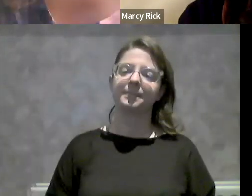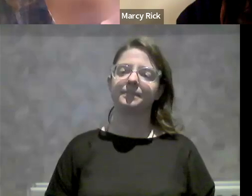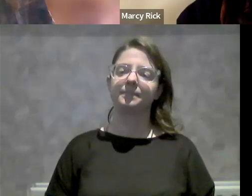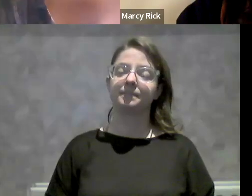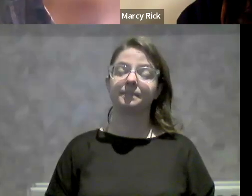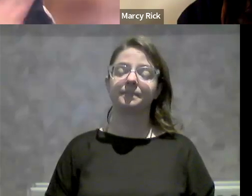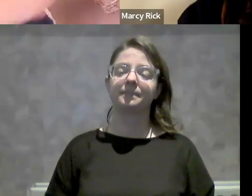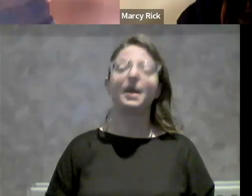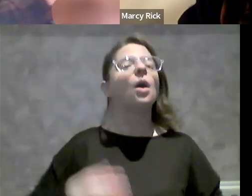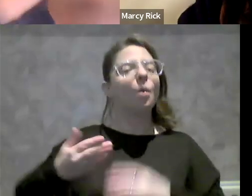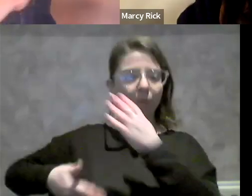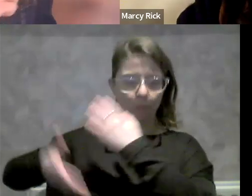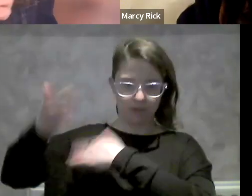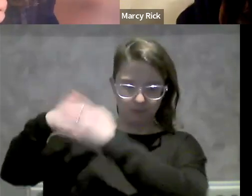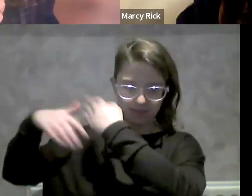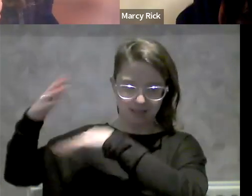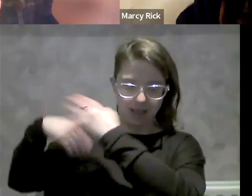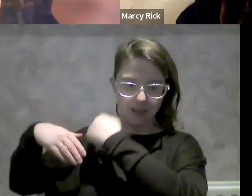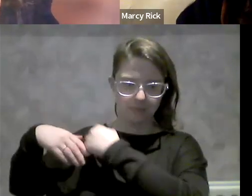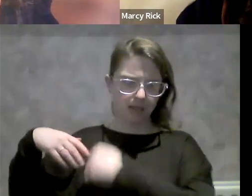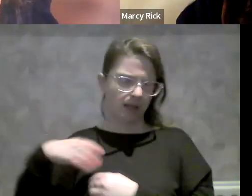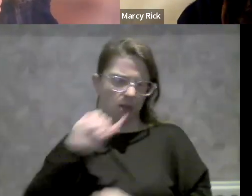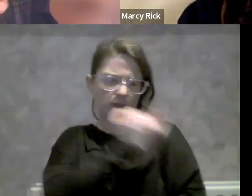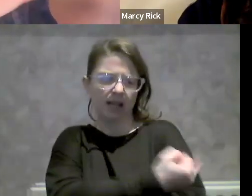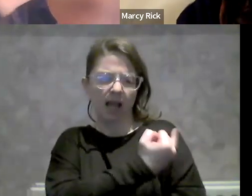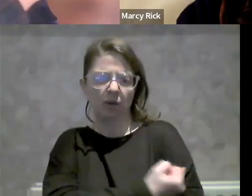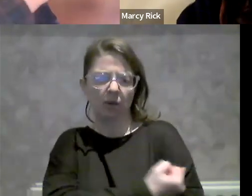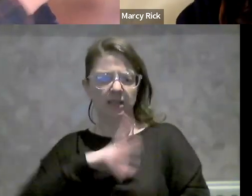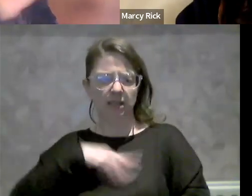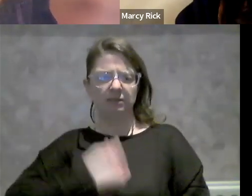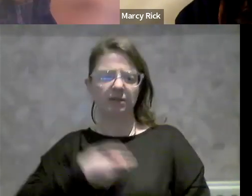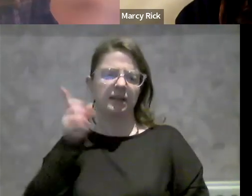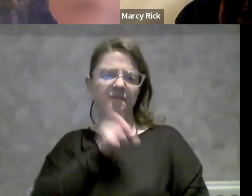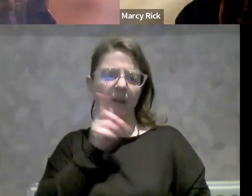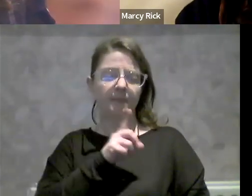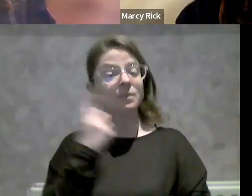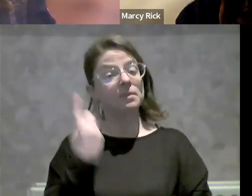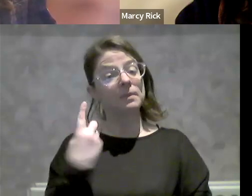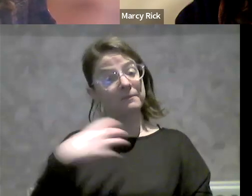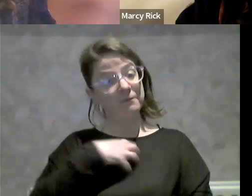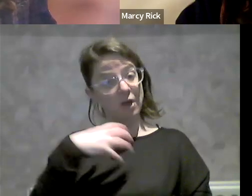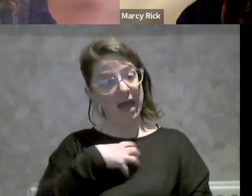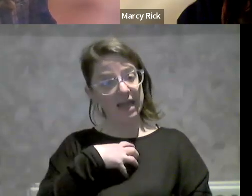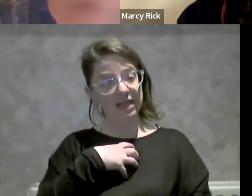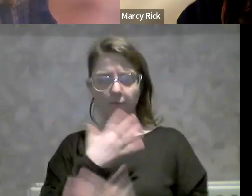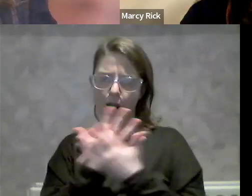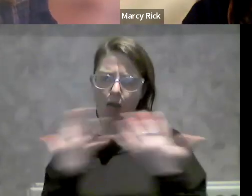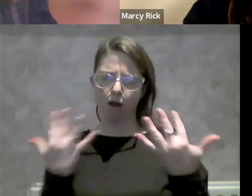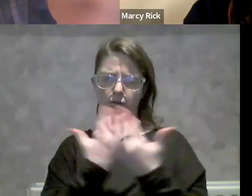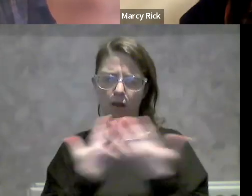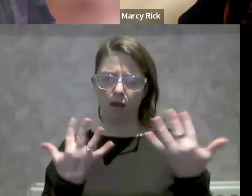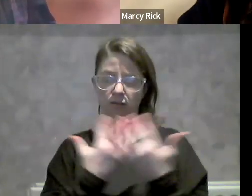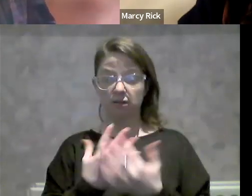Once upon a time, there was a cowardly trans femme who was afraid of an awful lot of things for